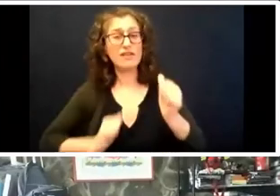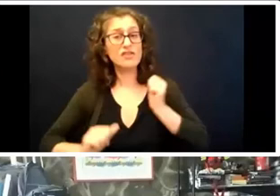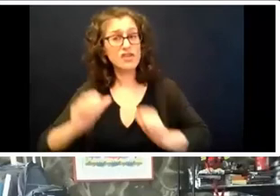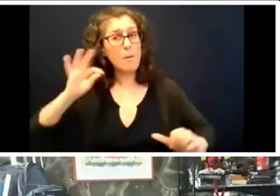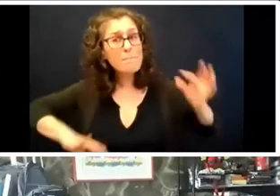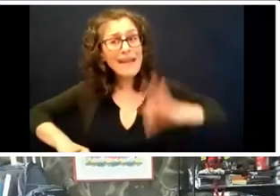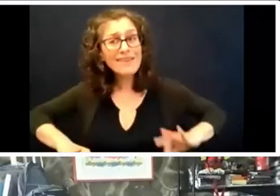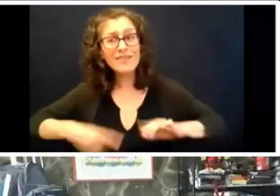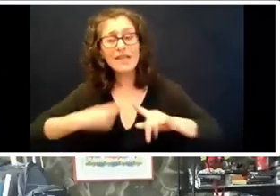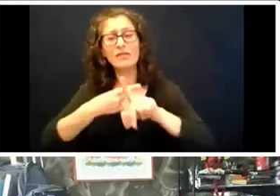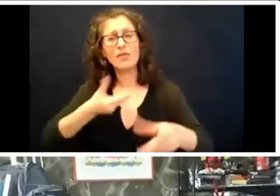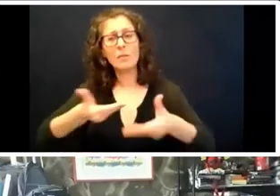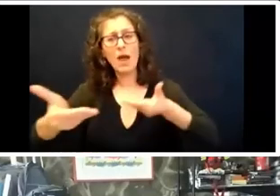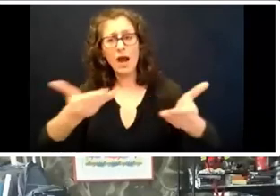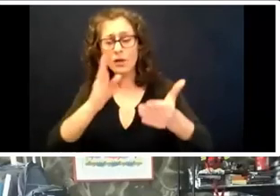that.